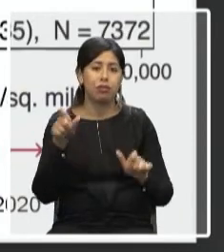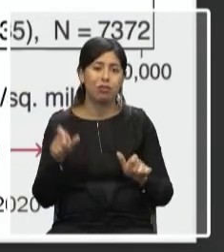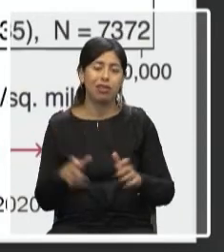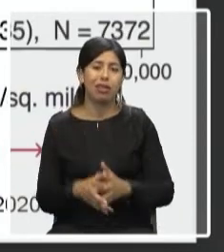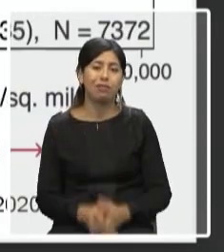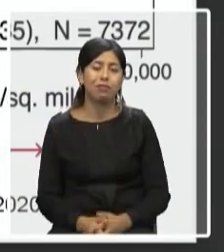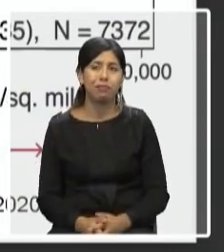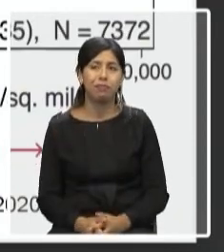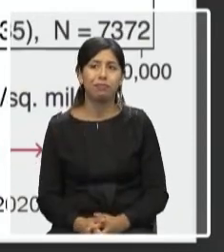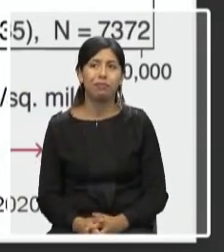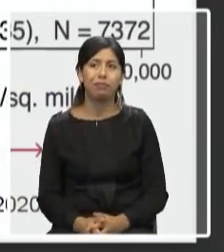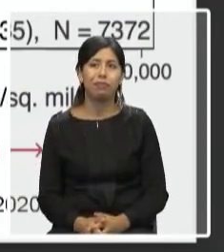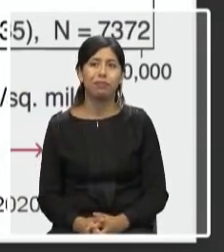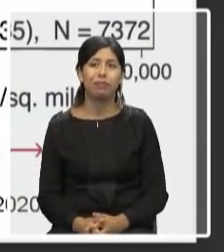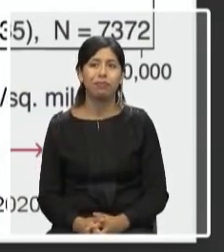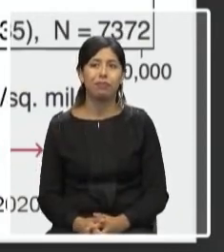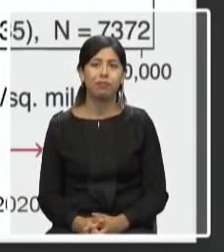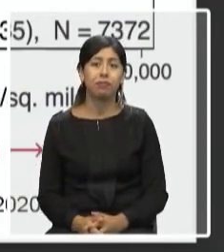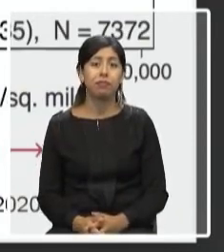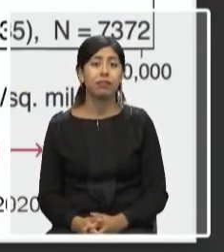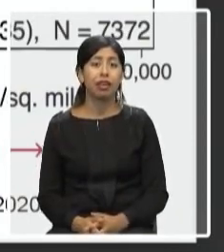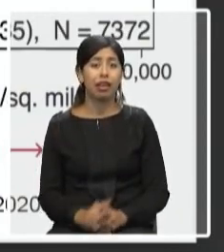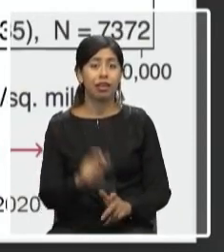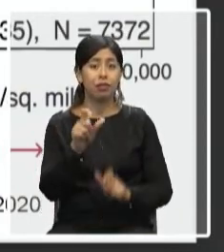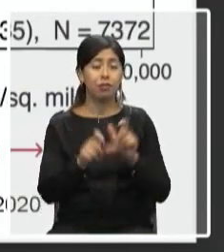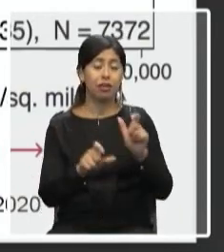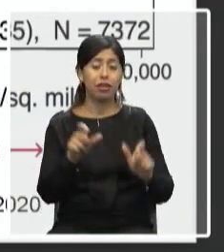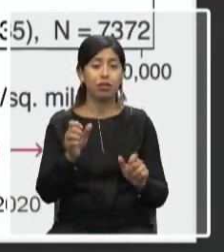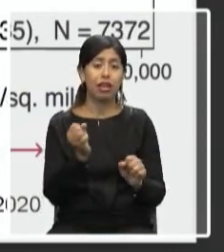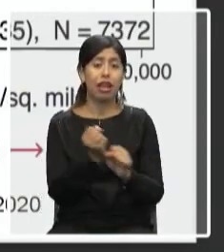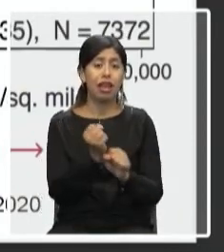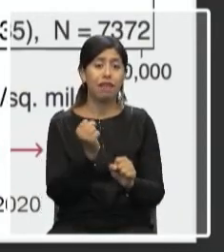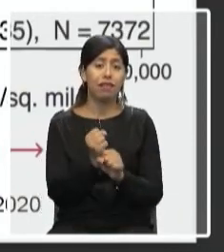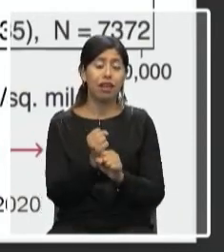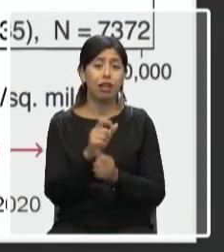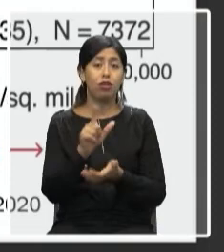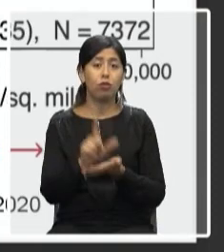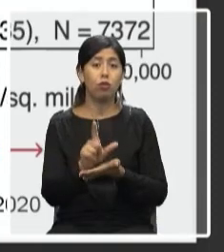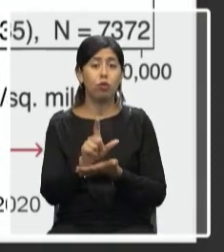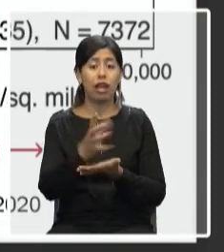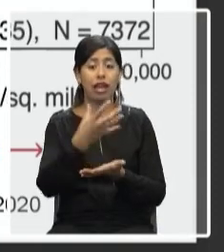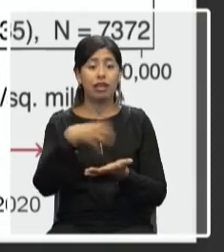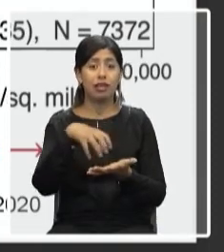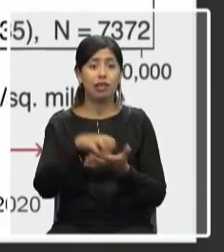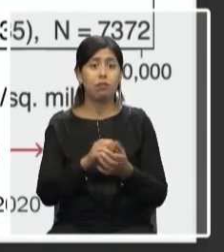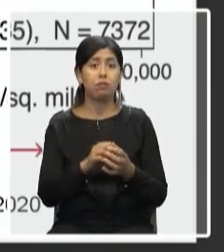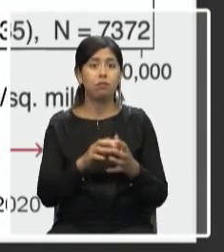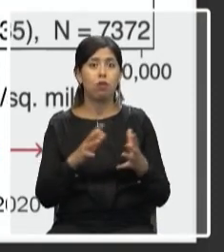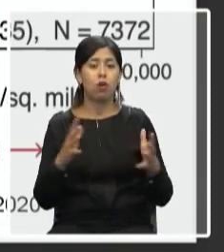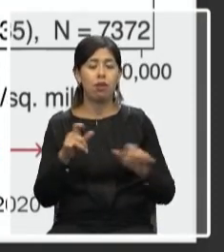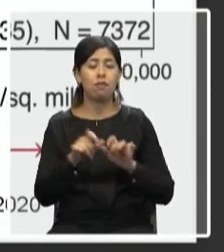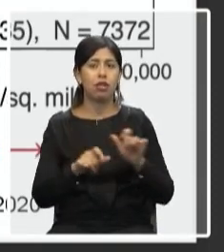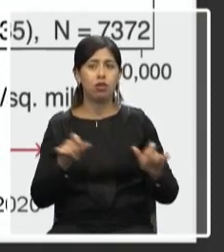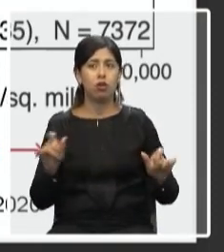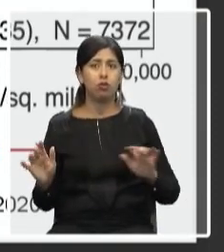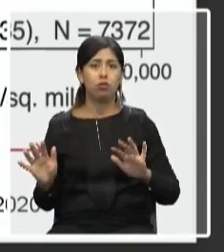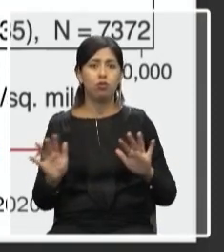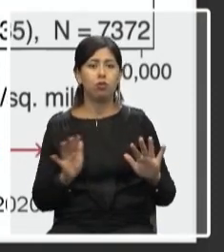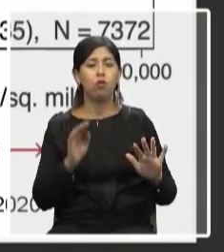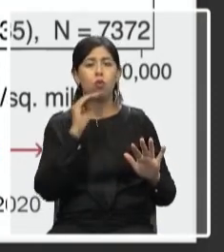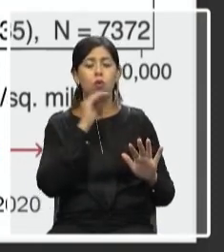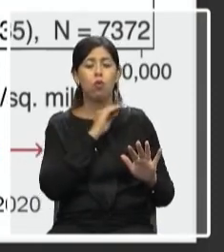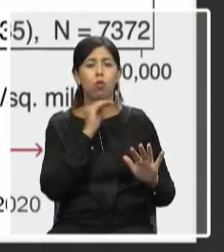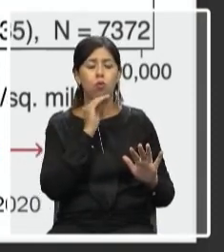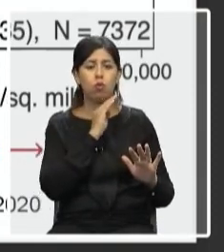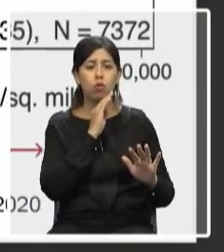work in dense urban settings spend a lot of money near their offices every week. What do they spend money on?